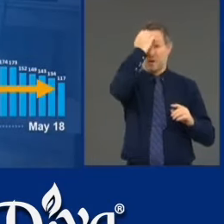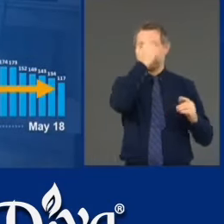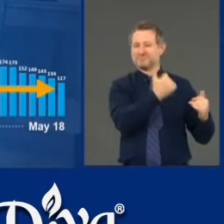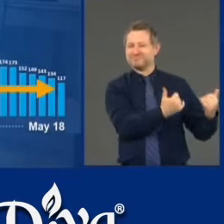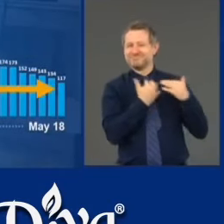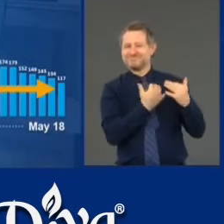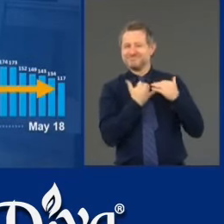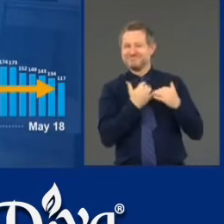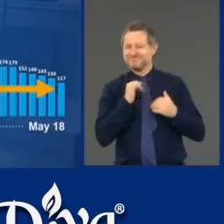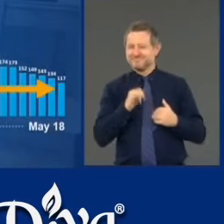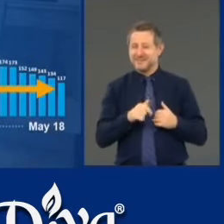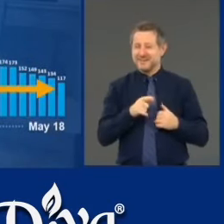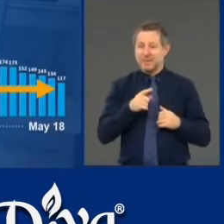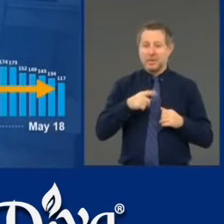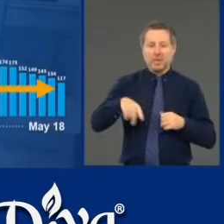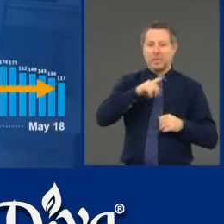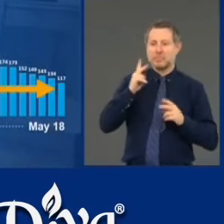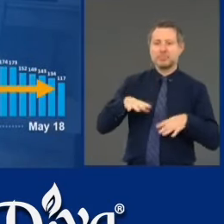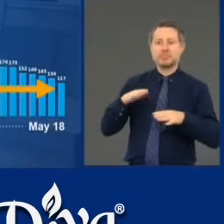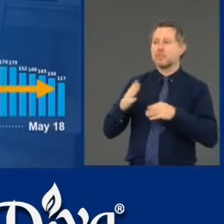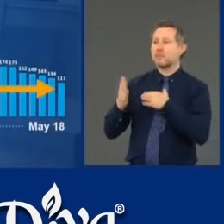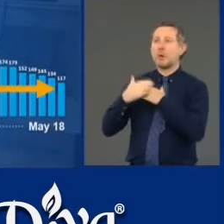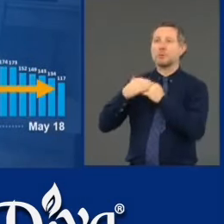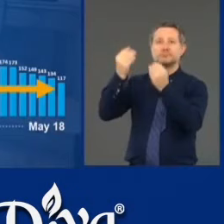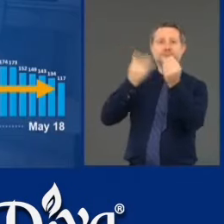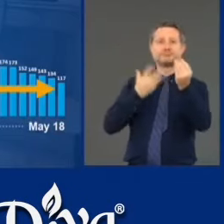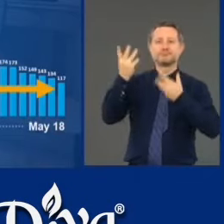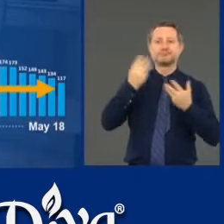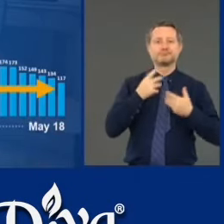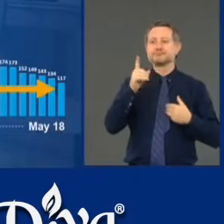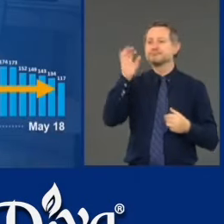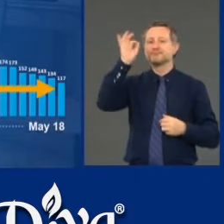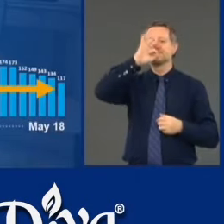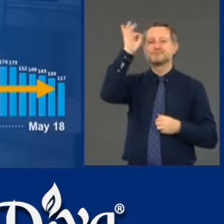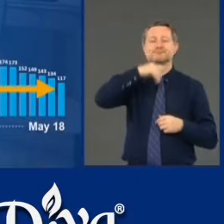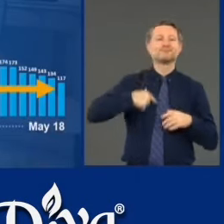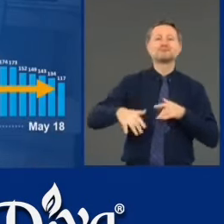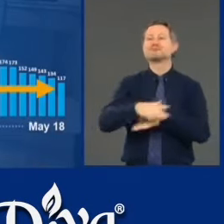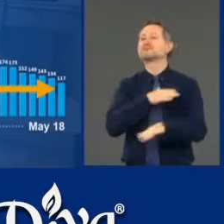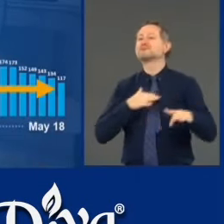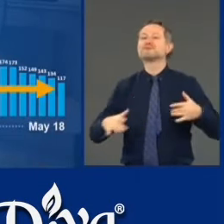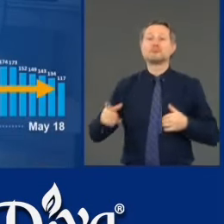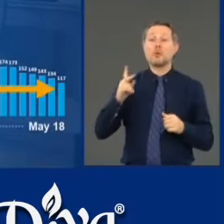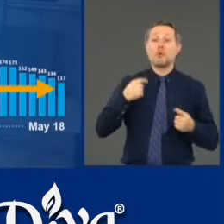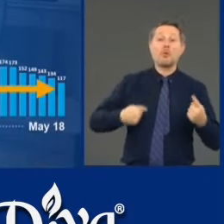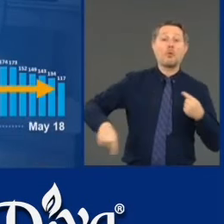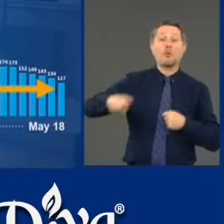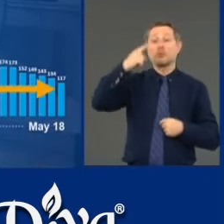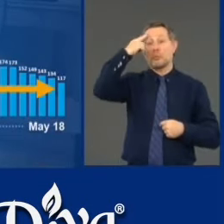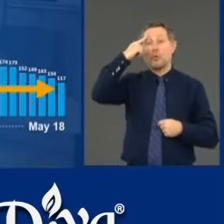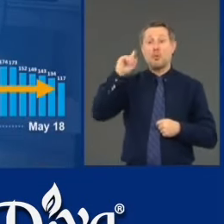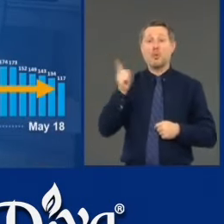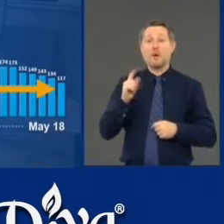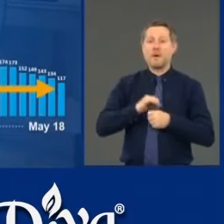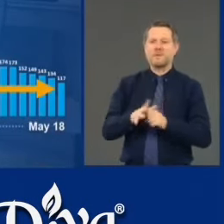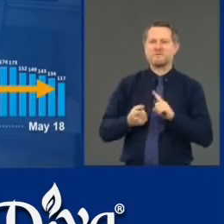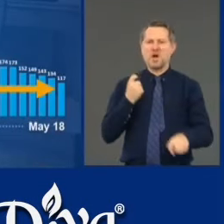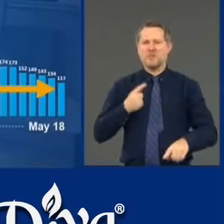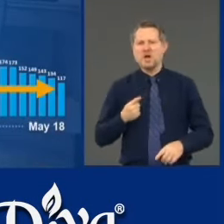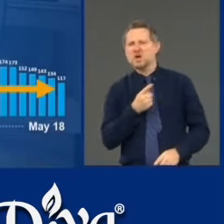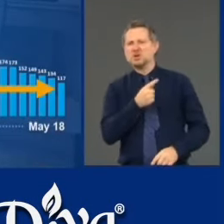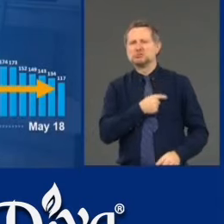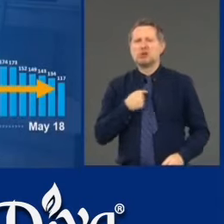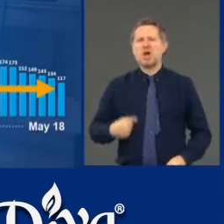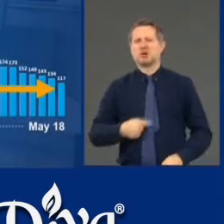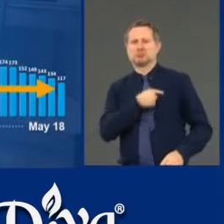told us, nobody knew. We all thought the virus was in China, and everybody was talking about watch China, watch